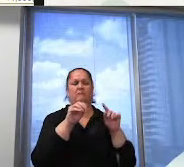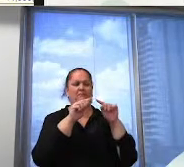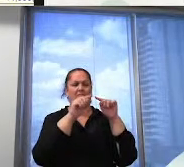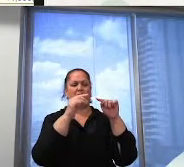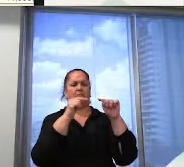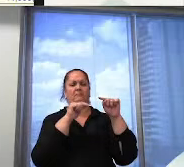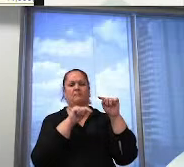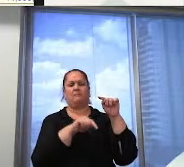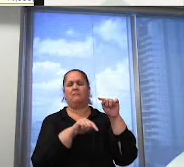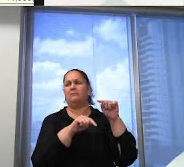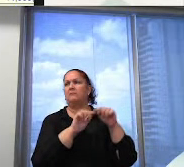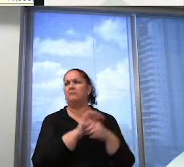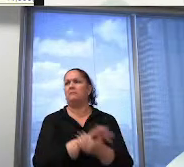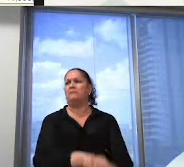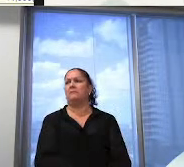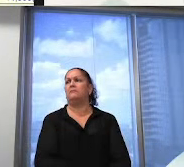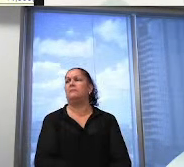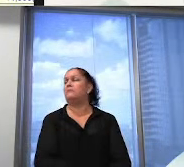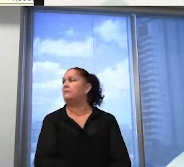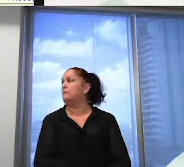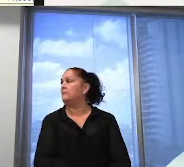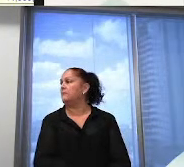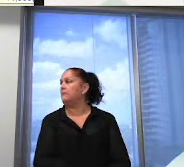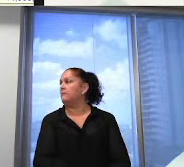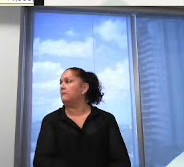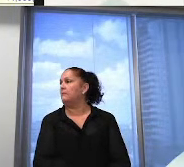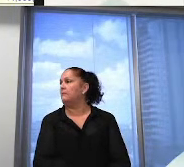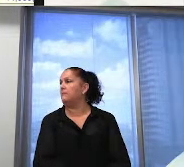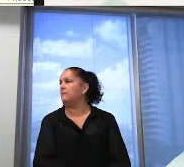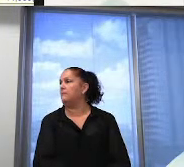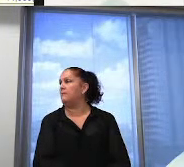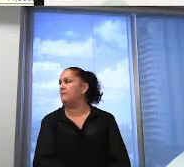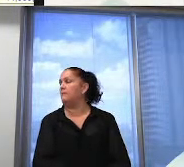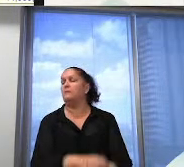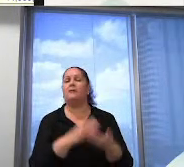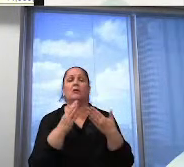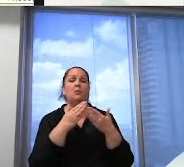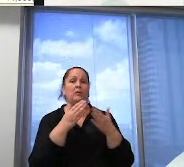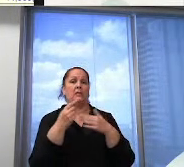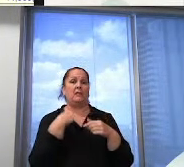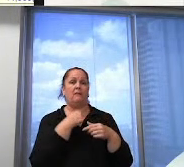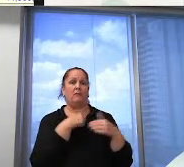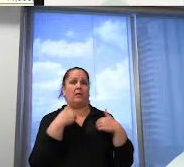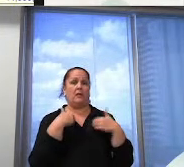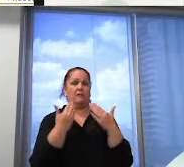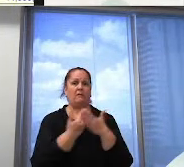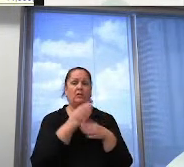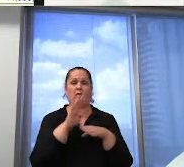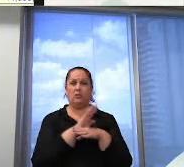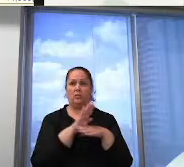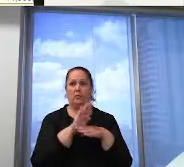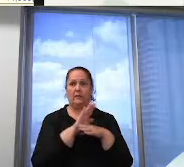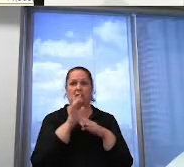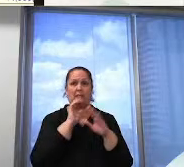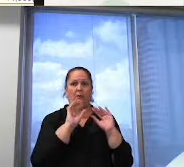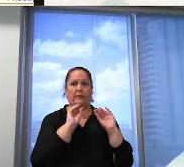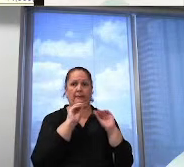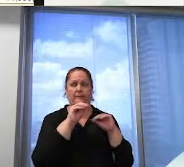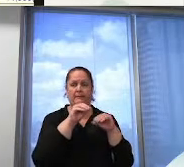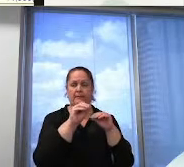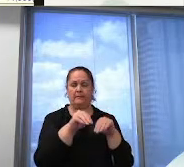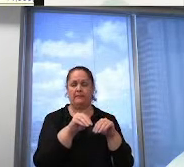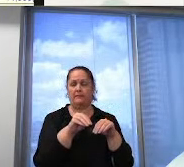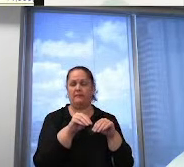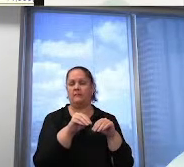So it's just below the out of service line ones. So whenever we have new businesses that are going to be installed,